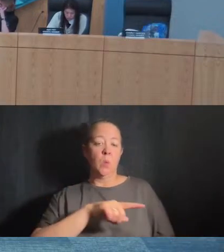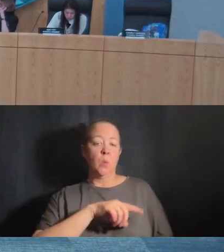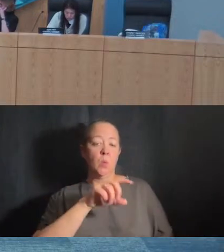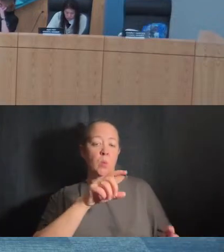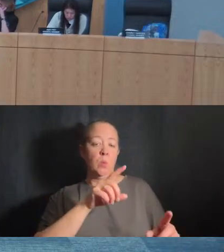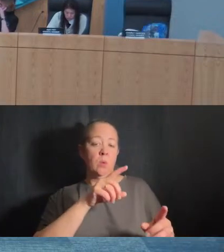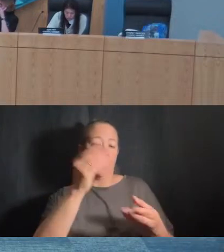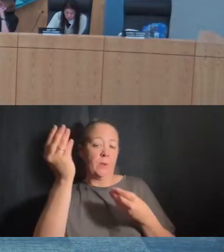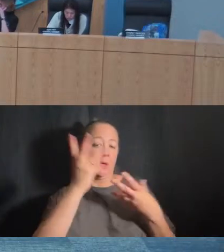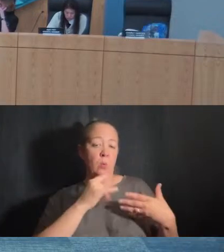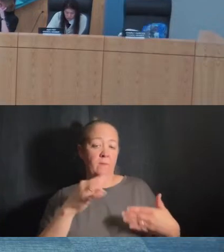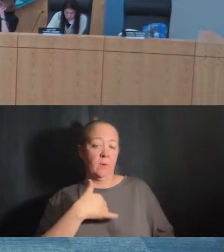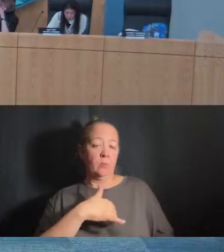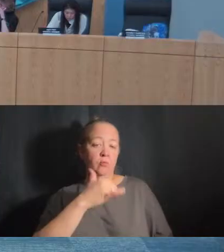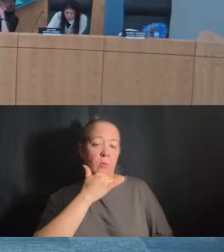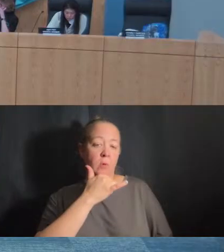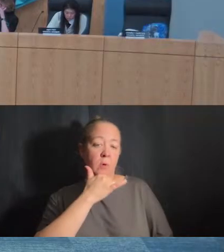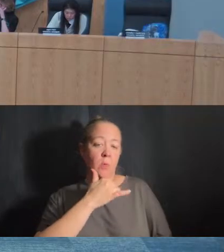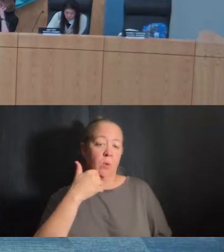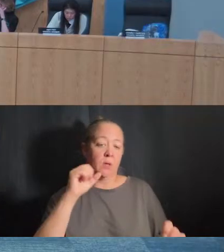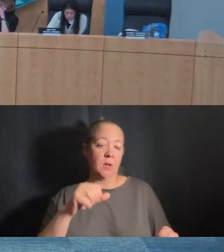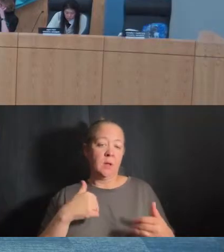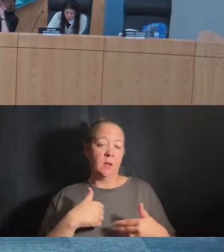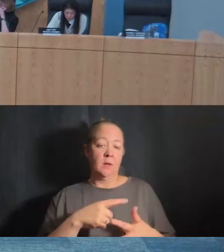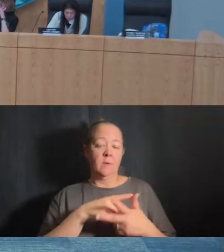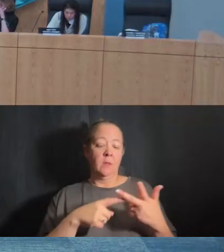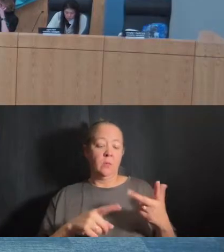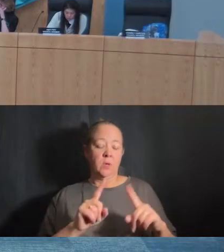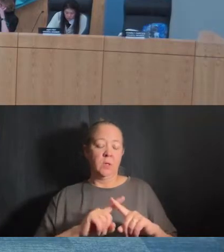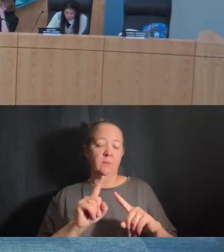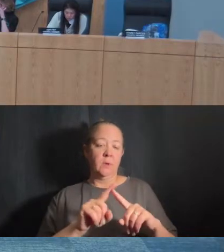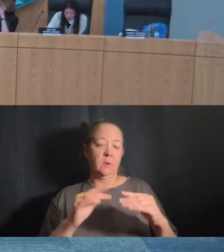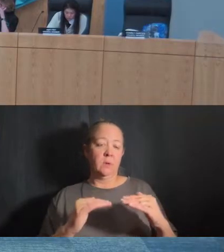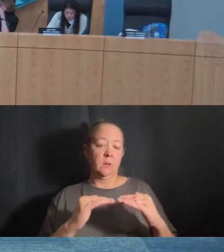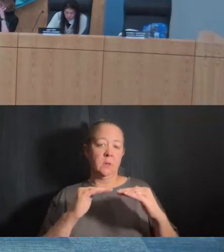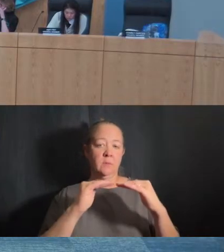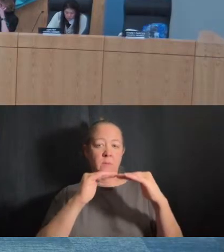levels and still have a